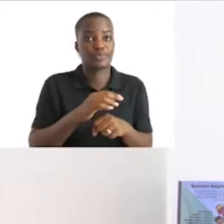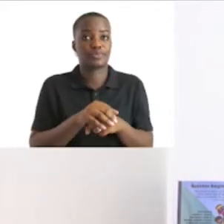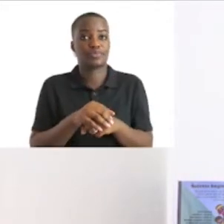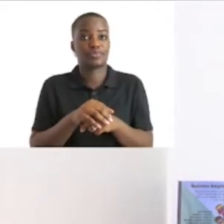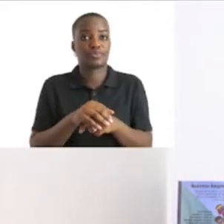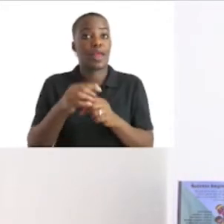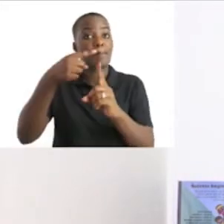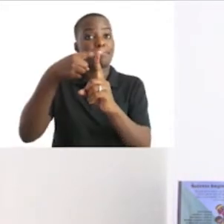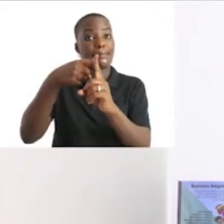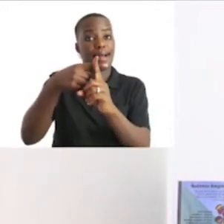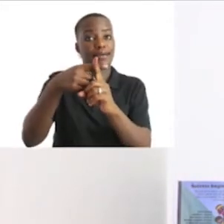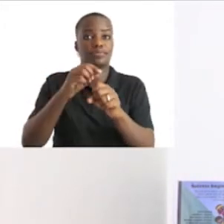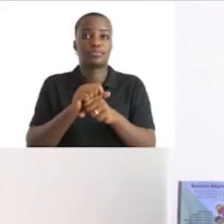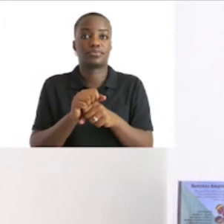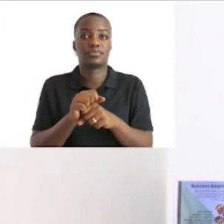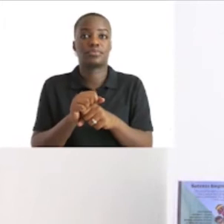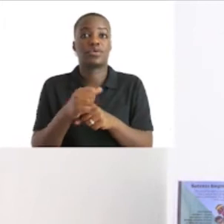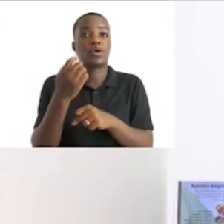2 plus